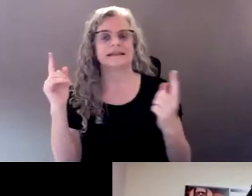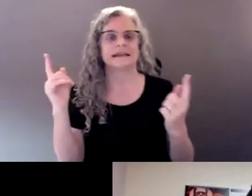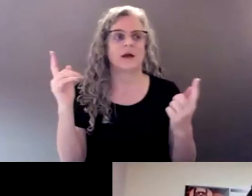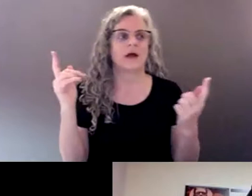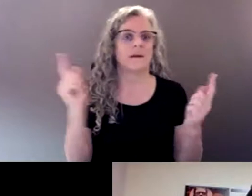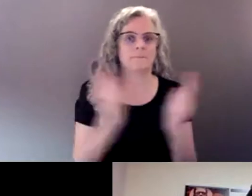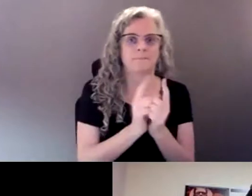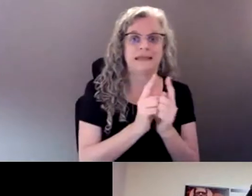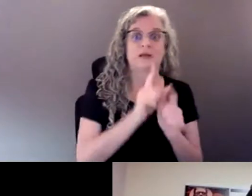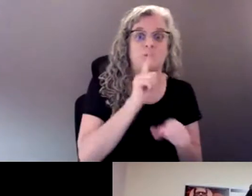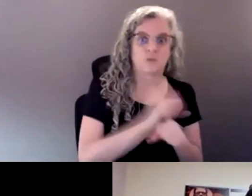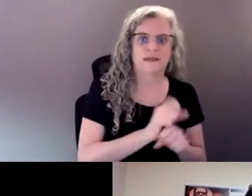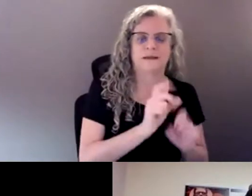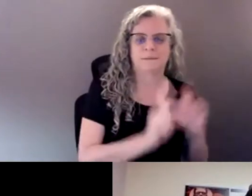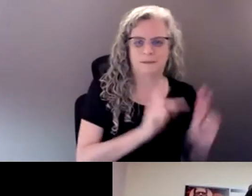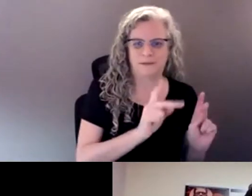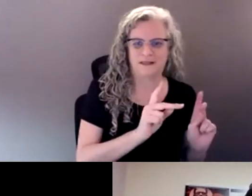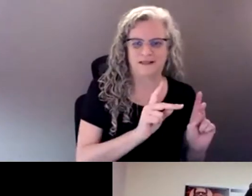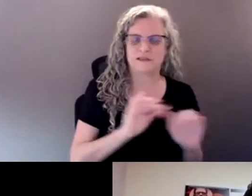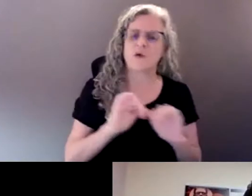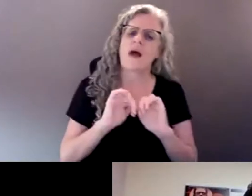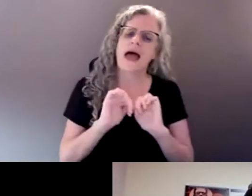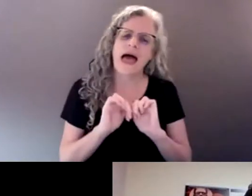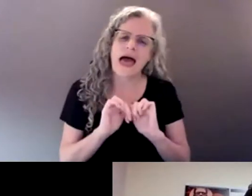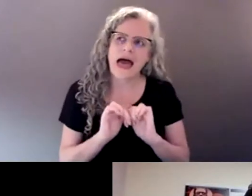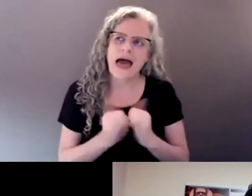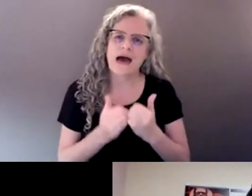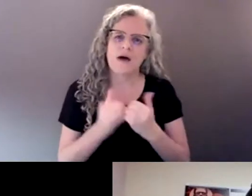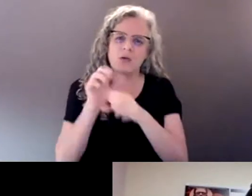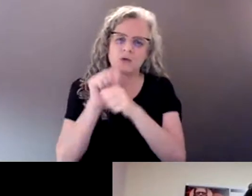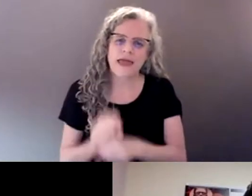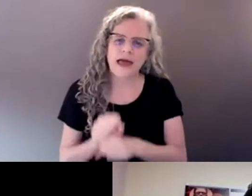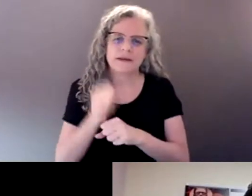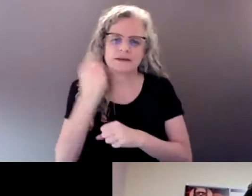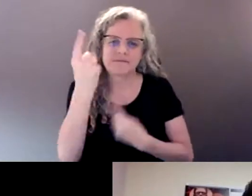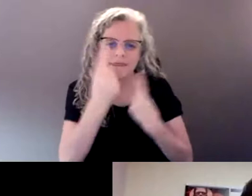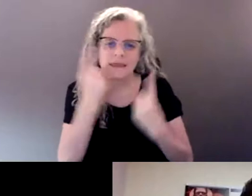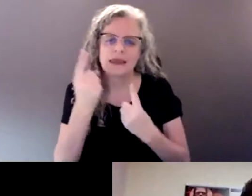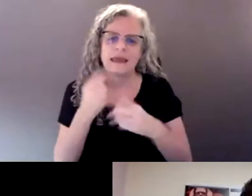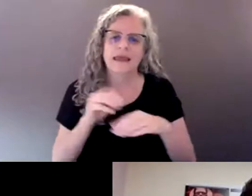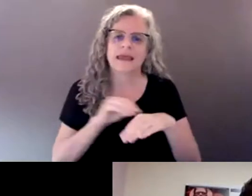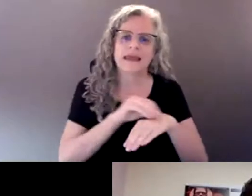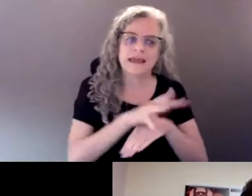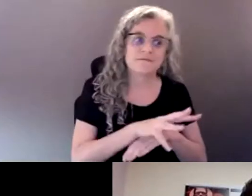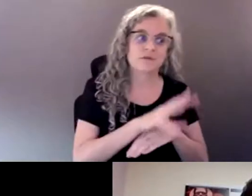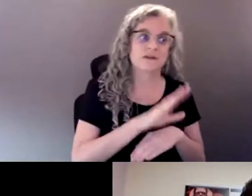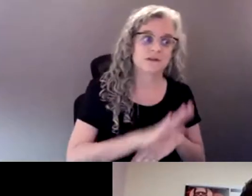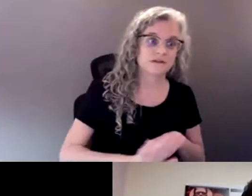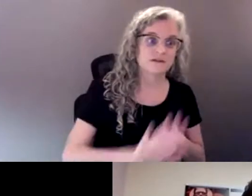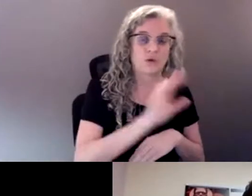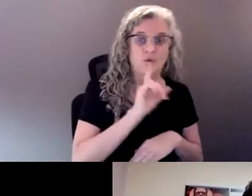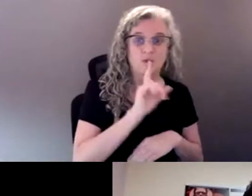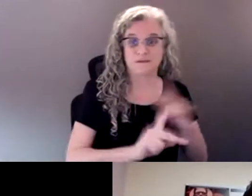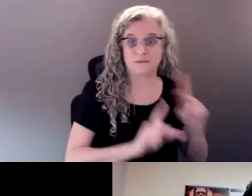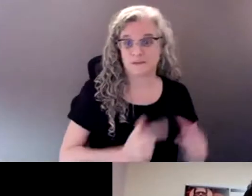them. So how these concepts, these prejudices, these habits of thought affect the possibilities of life